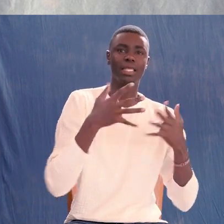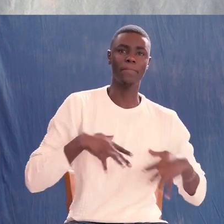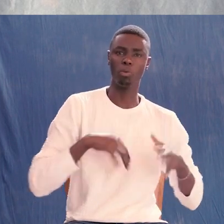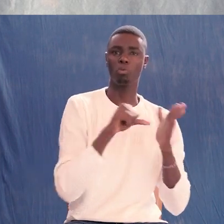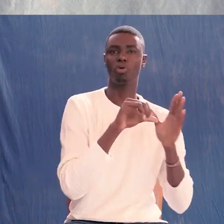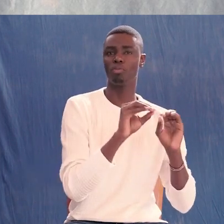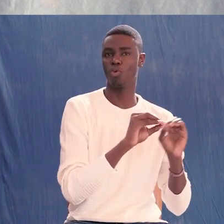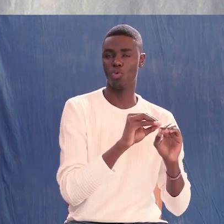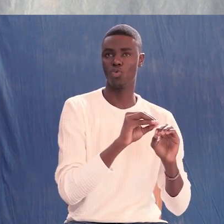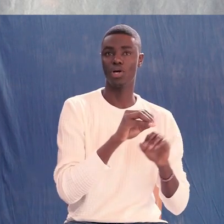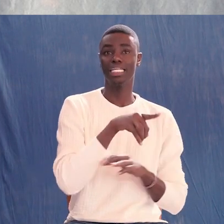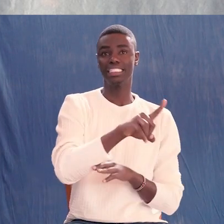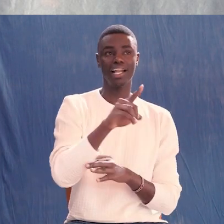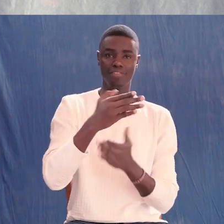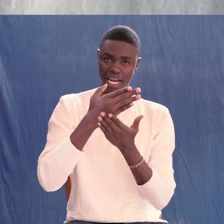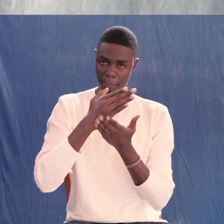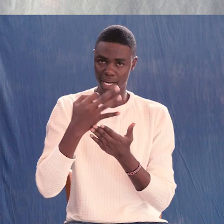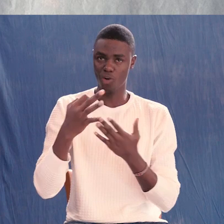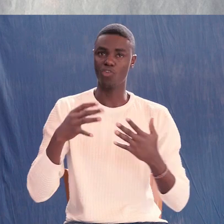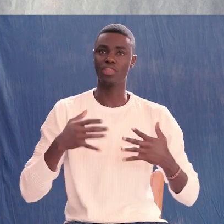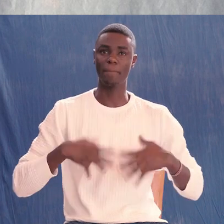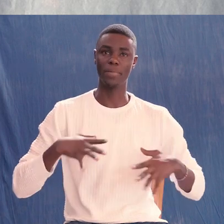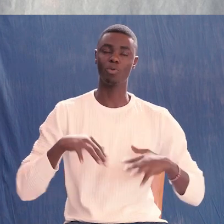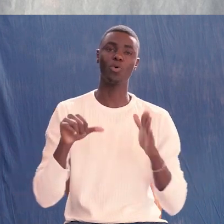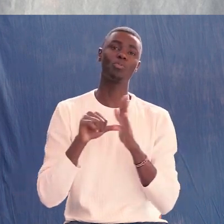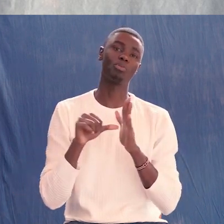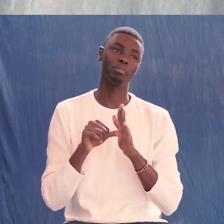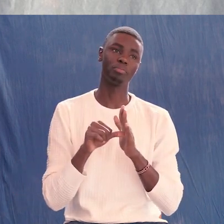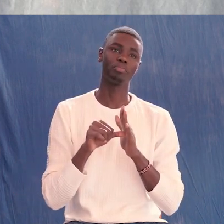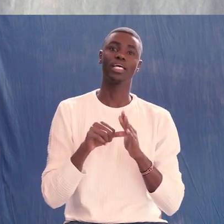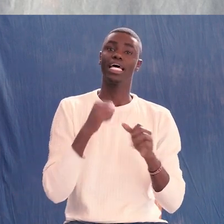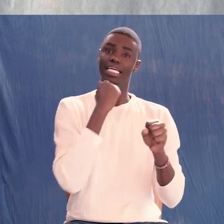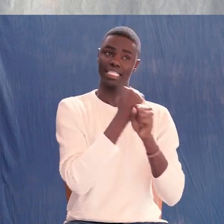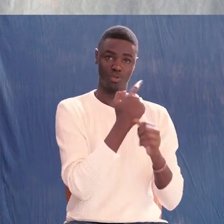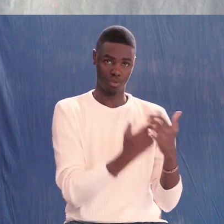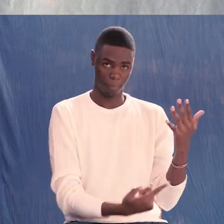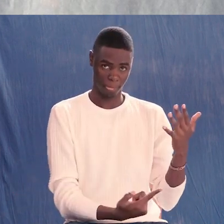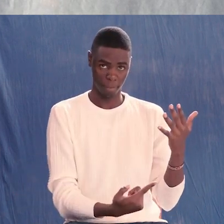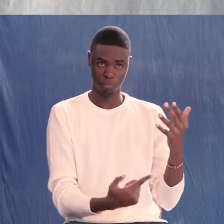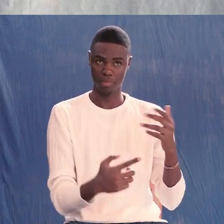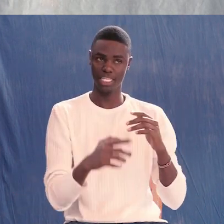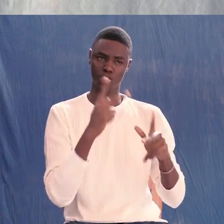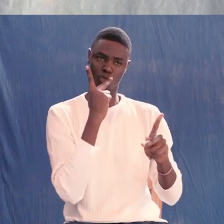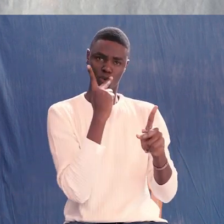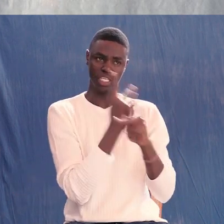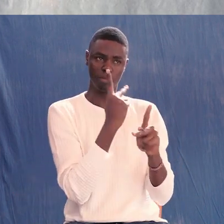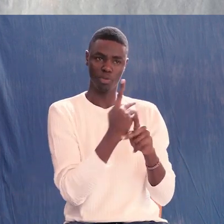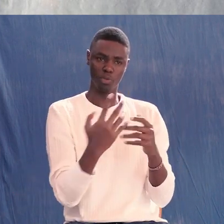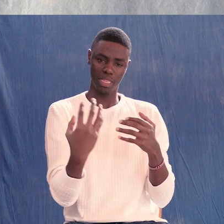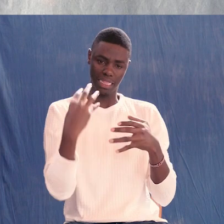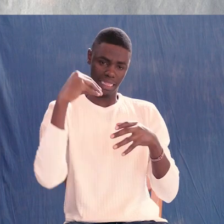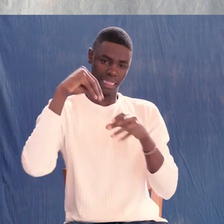because you're also part of the people problem. And all it does is to keep you entrenched